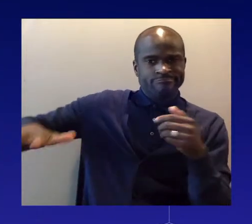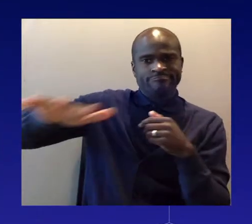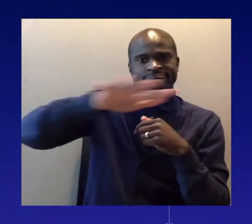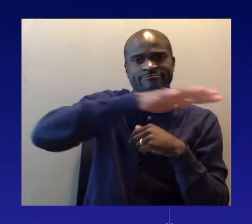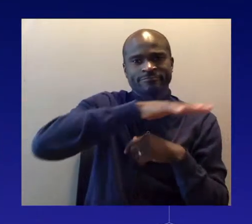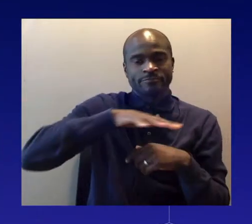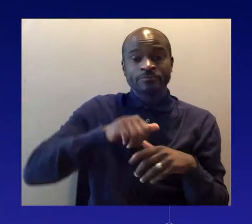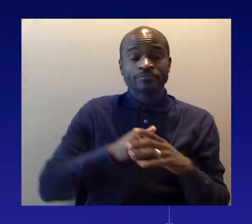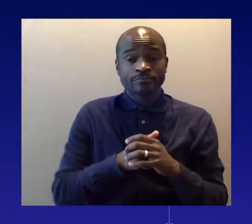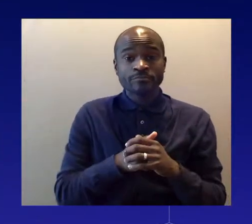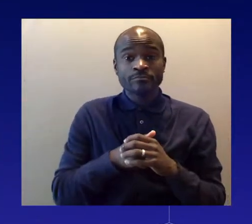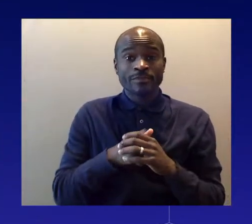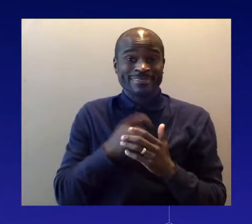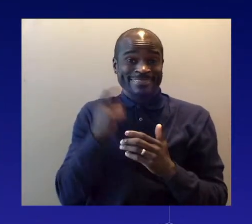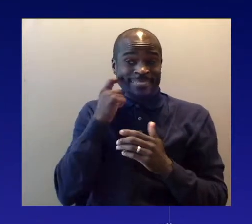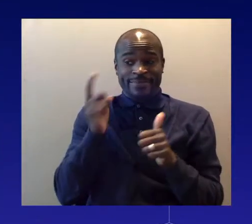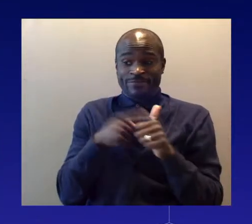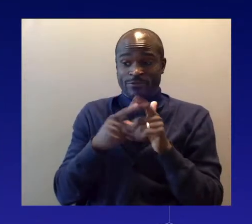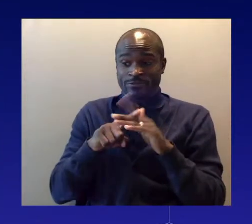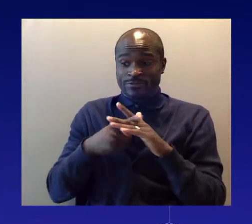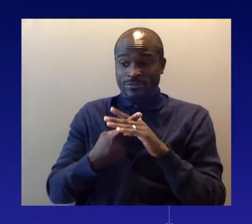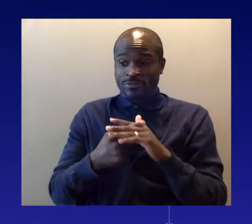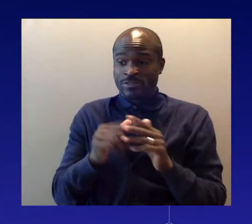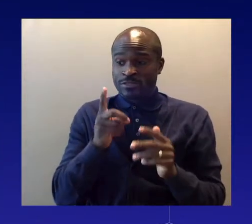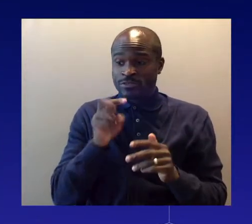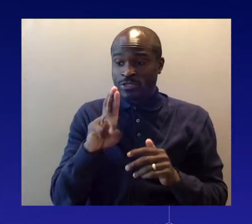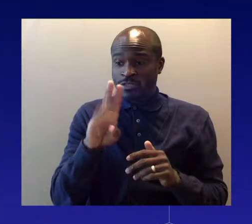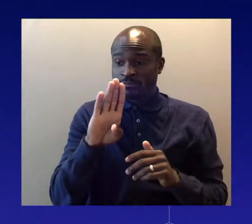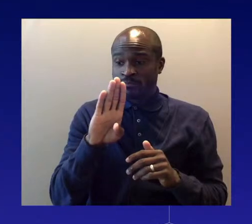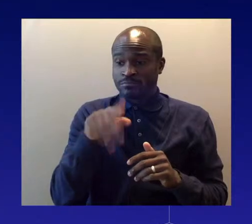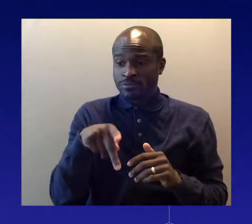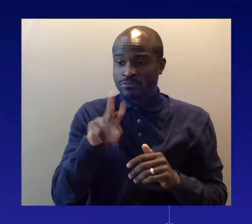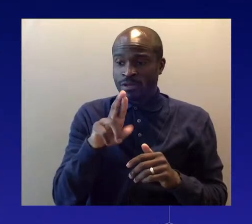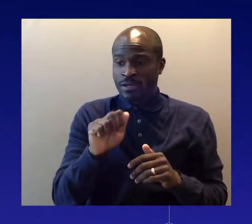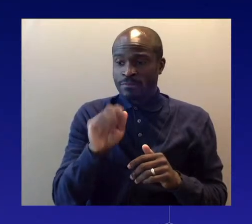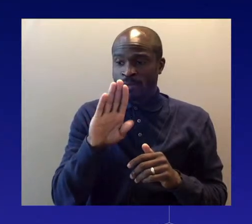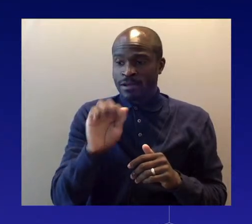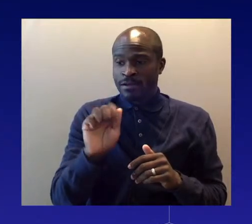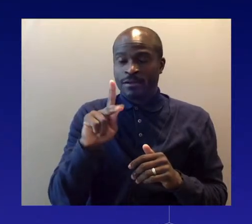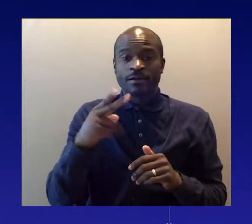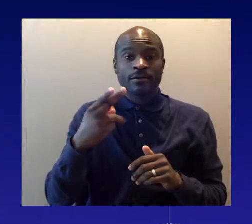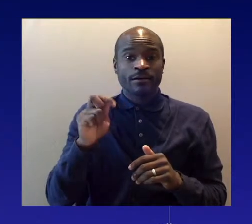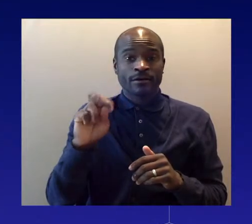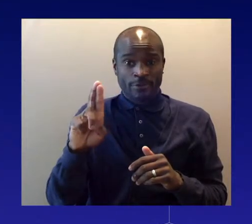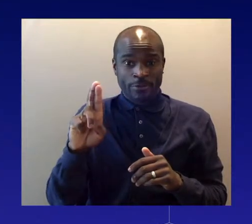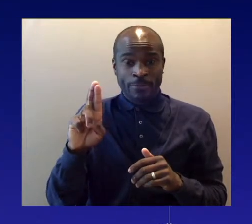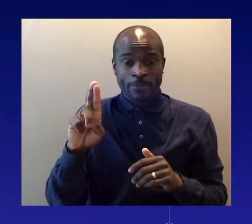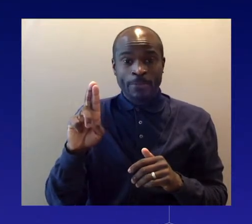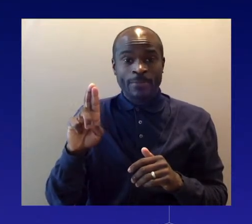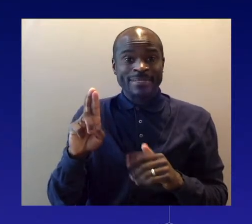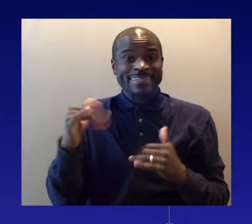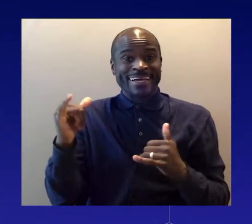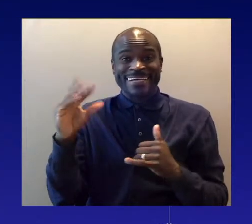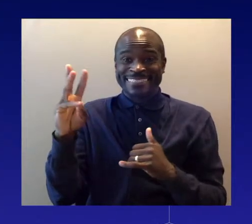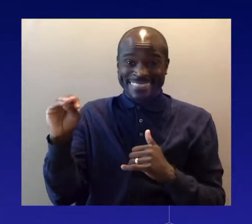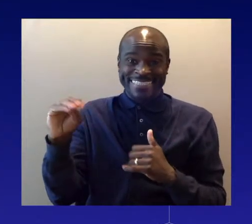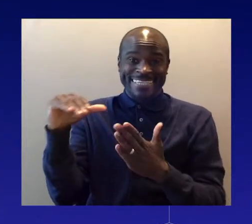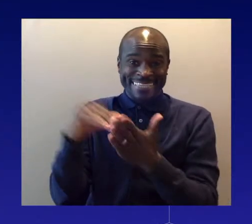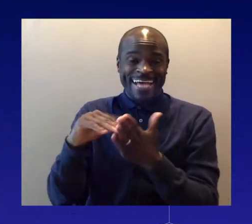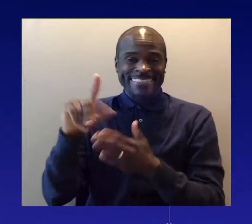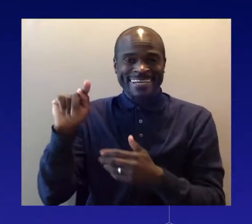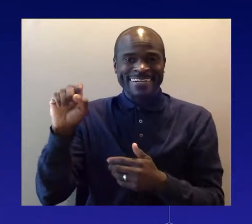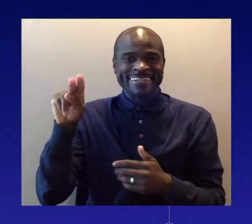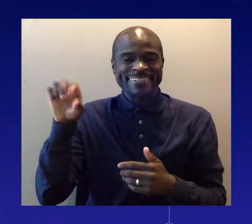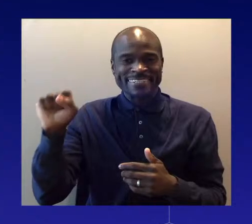Dr. Prabhakar, that there are 64,000 tons of pollutants that will no longer be released when these come into effect. That